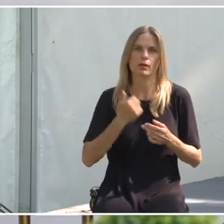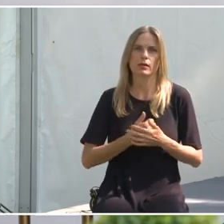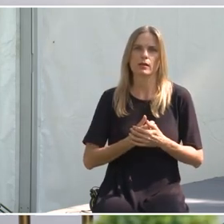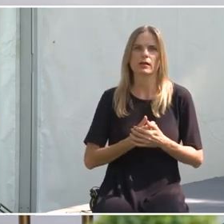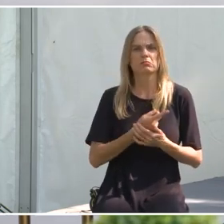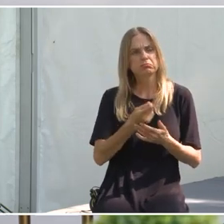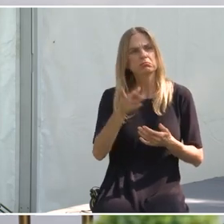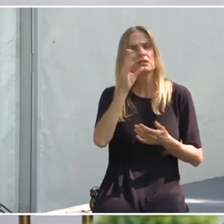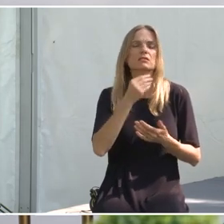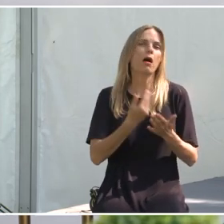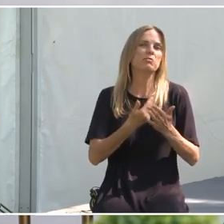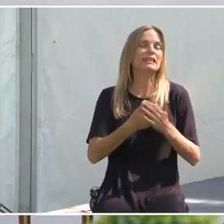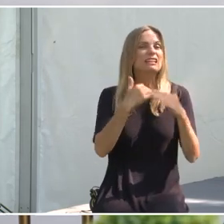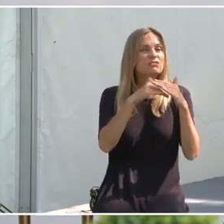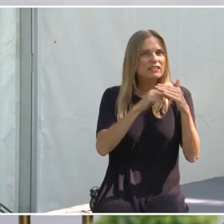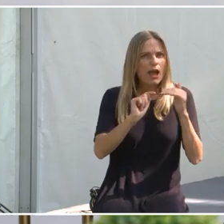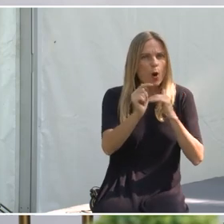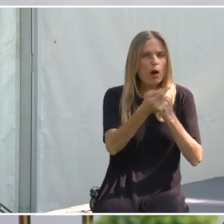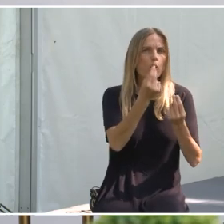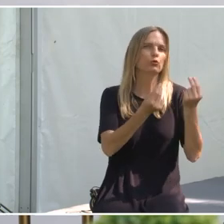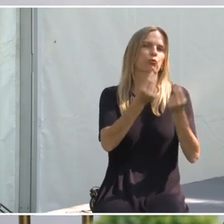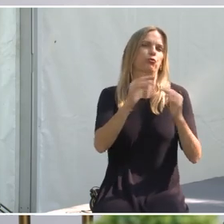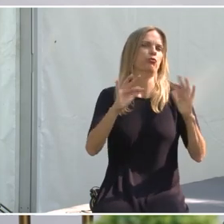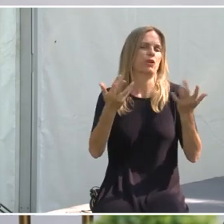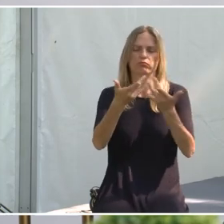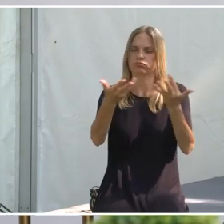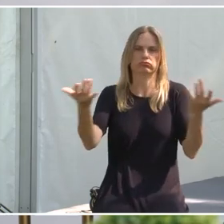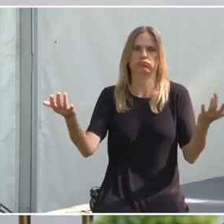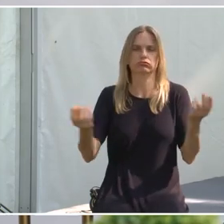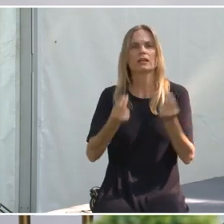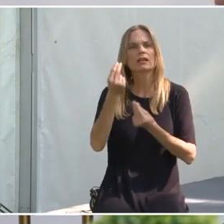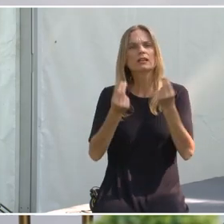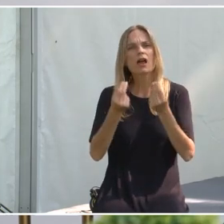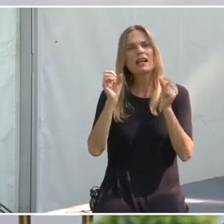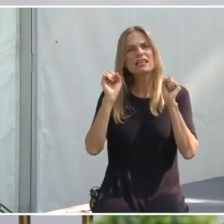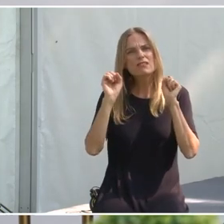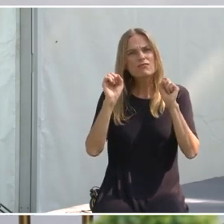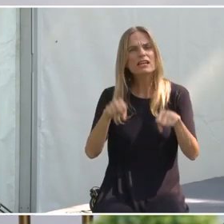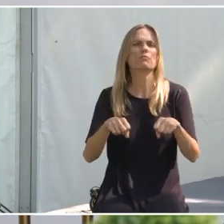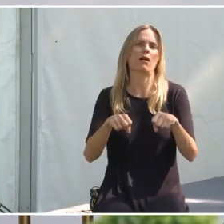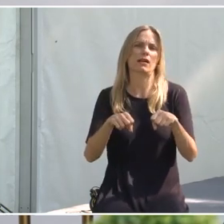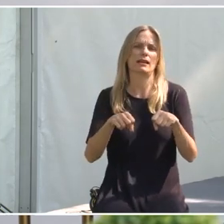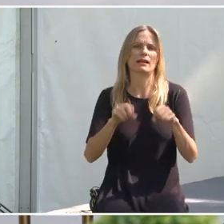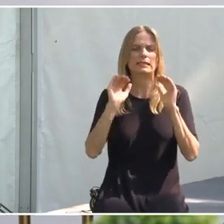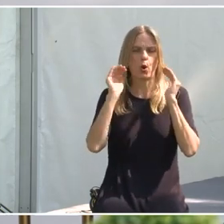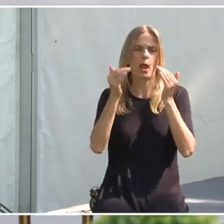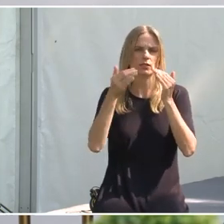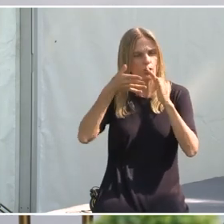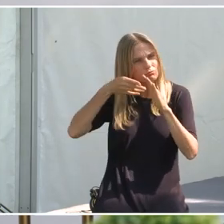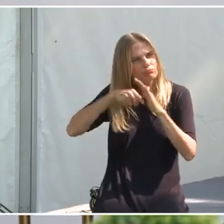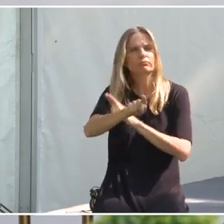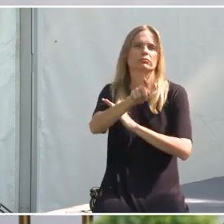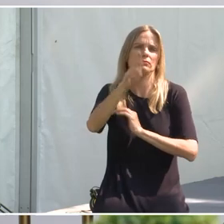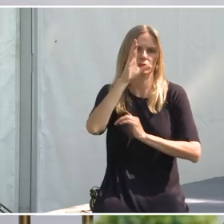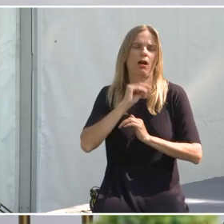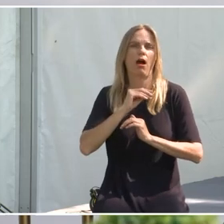It could be on videos and so on. And actually, humor can be used to break isolations, though we have to